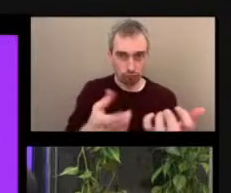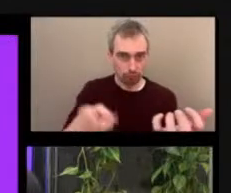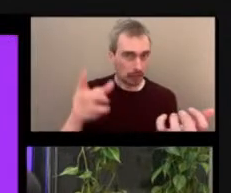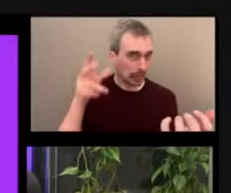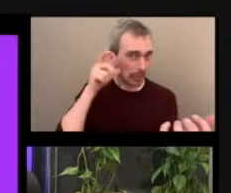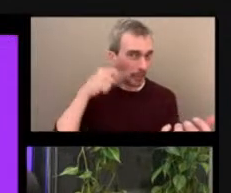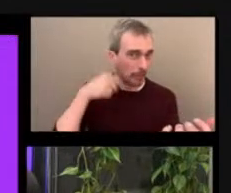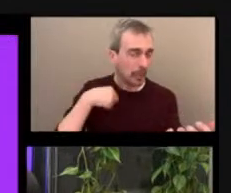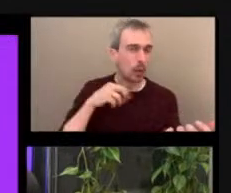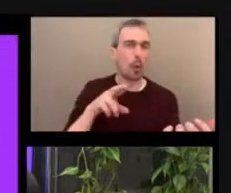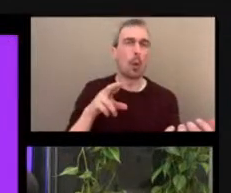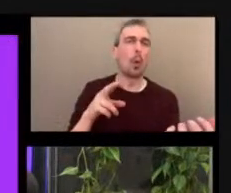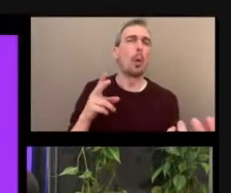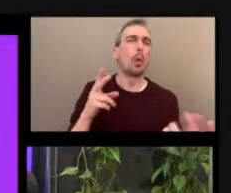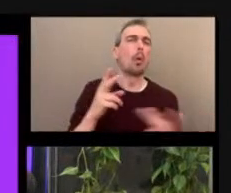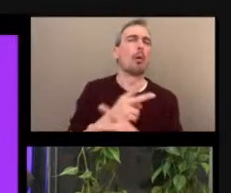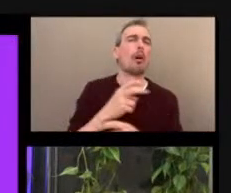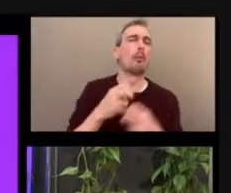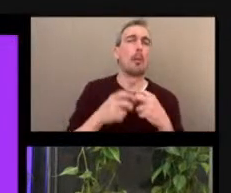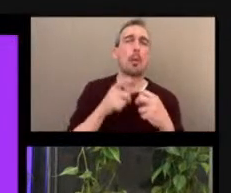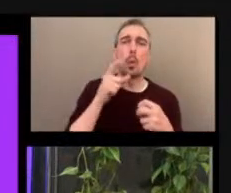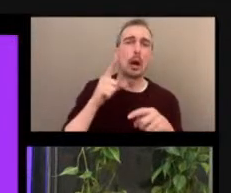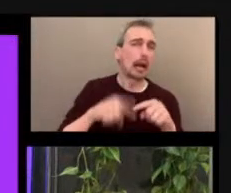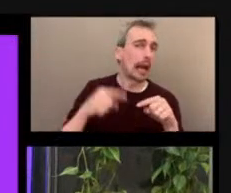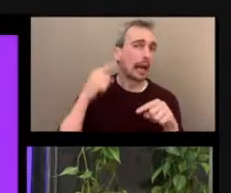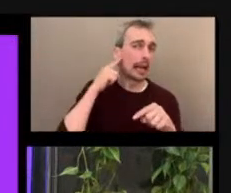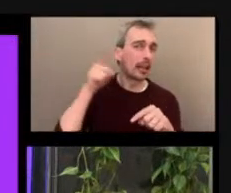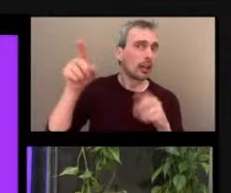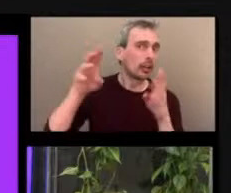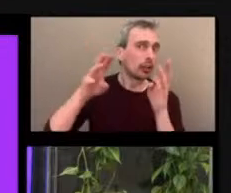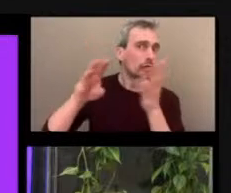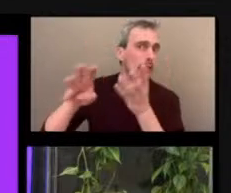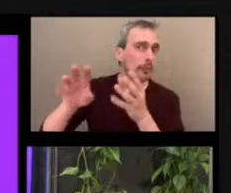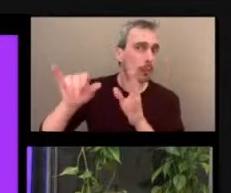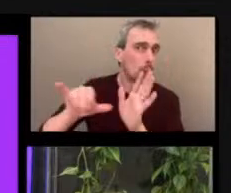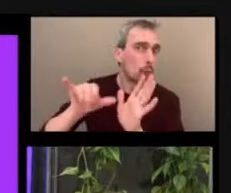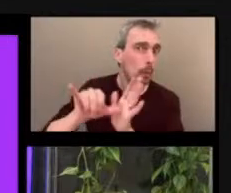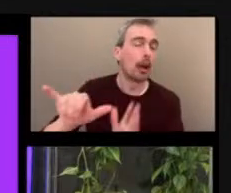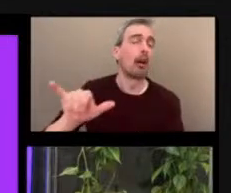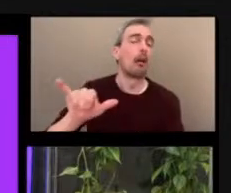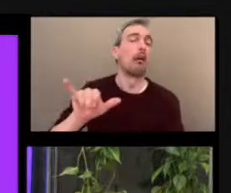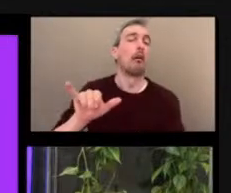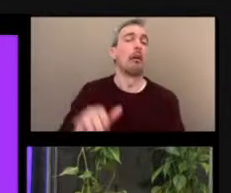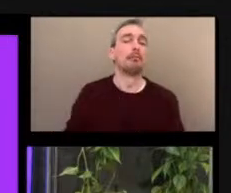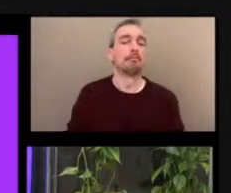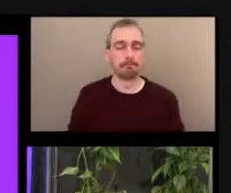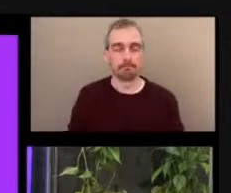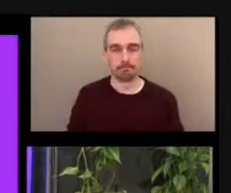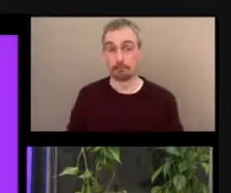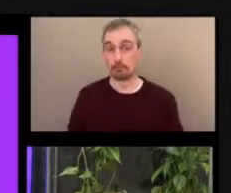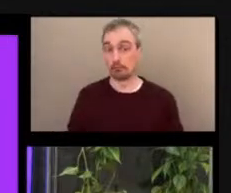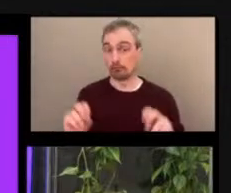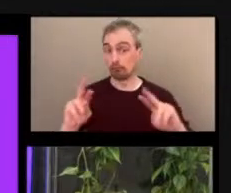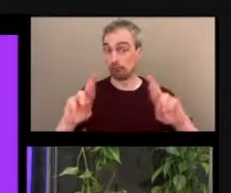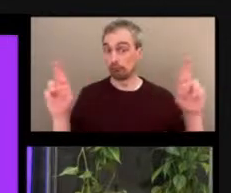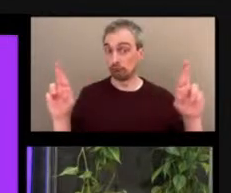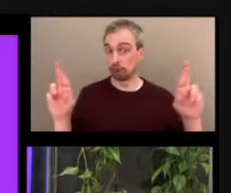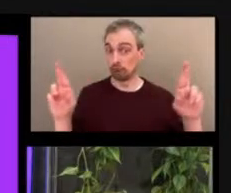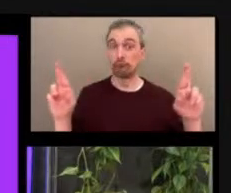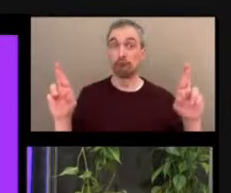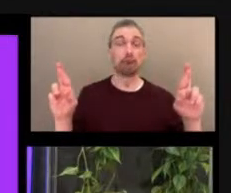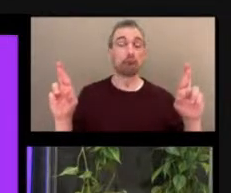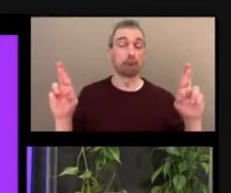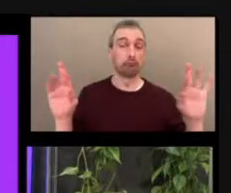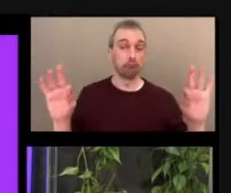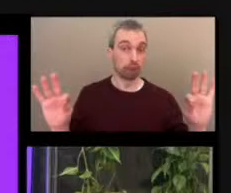is. Woo. Okay. All right. How's that? That's good. Okay, everyone happy? All right,